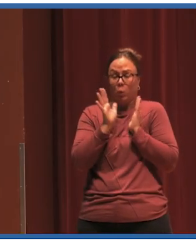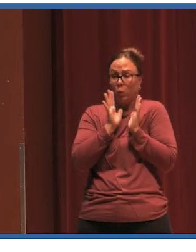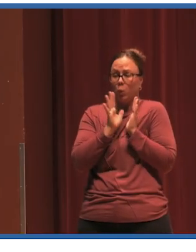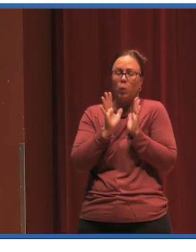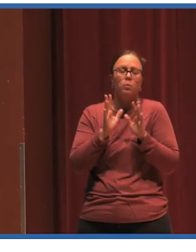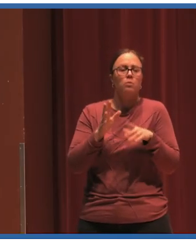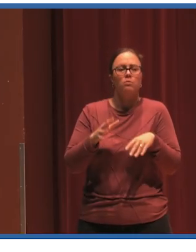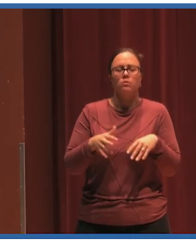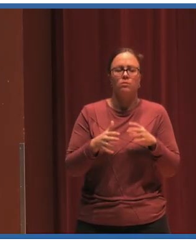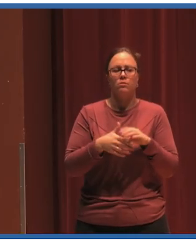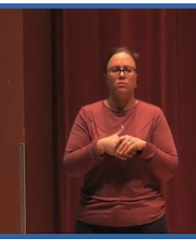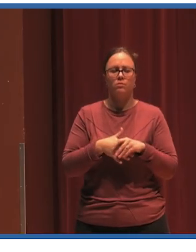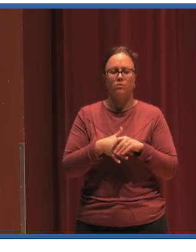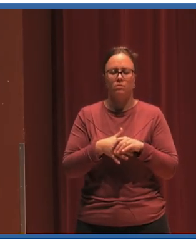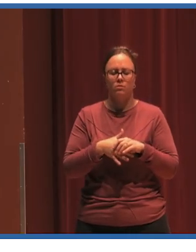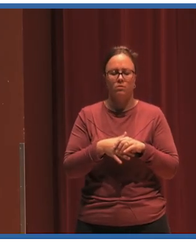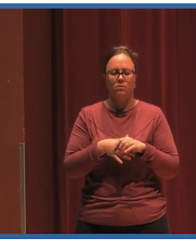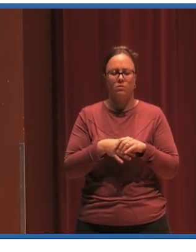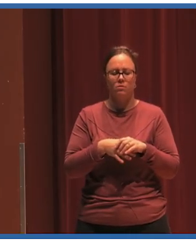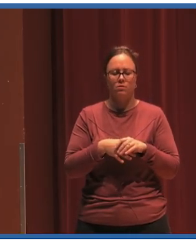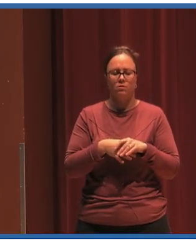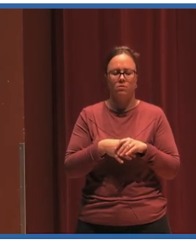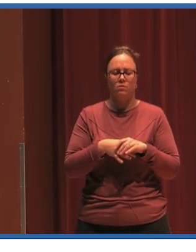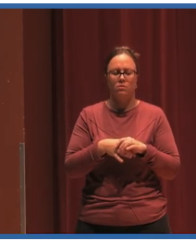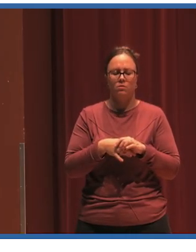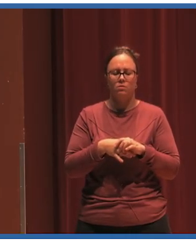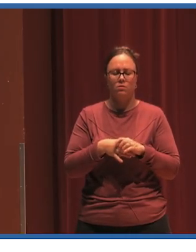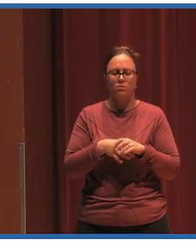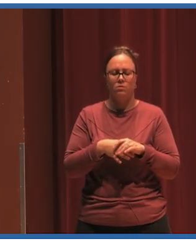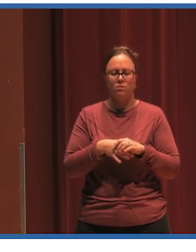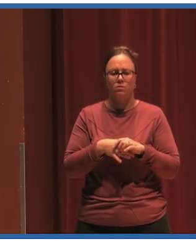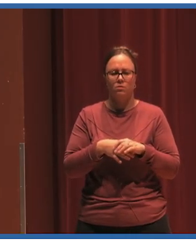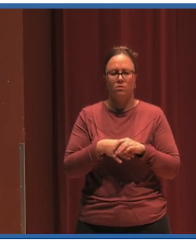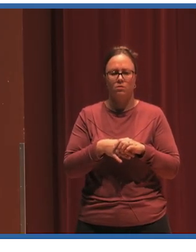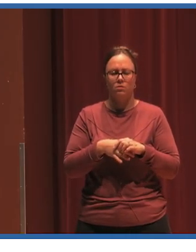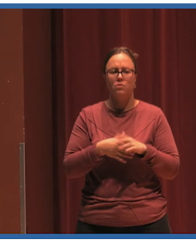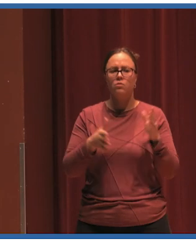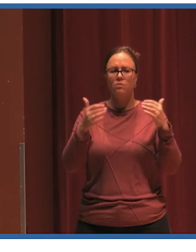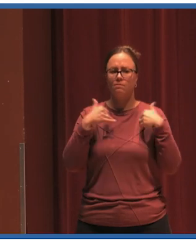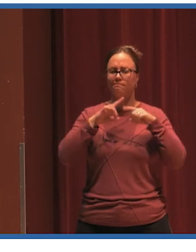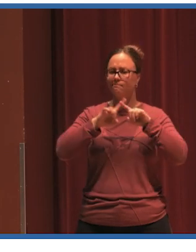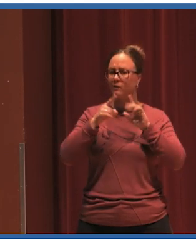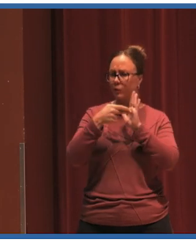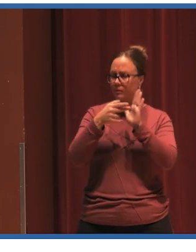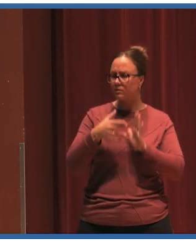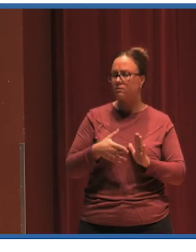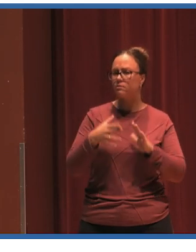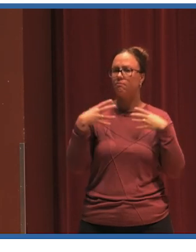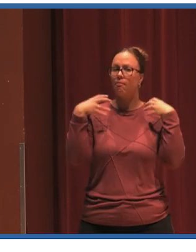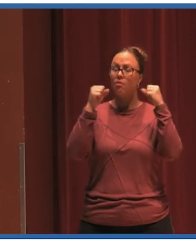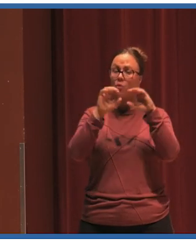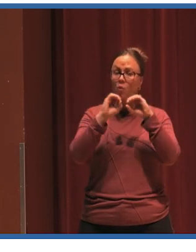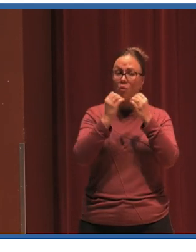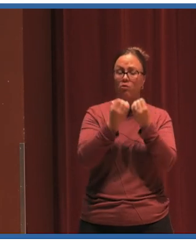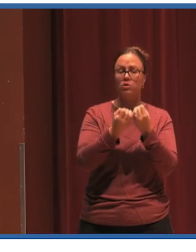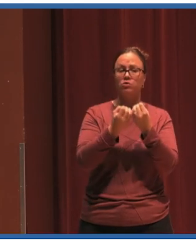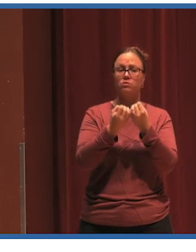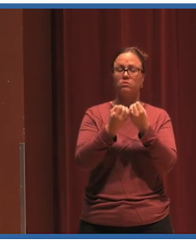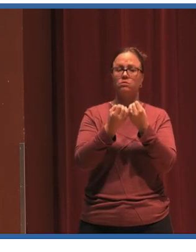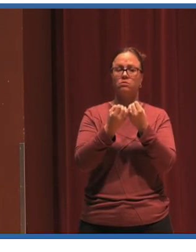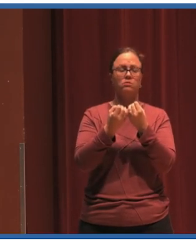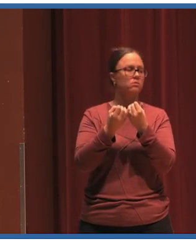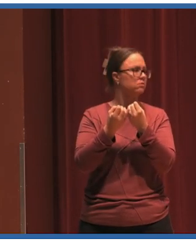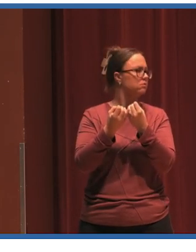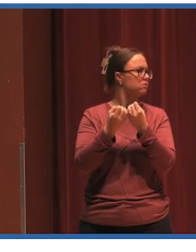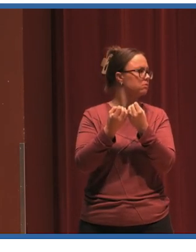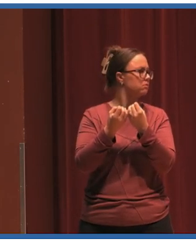health crisis, maybe have representatives from the different health organizations be available to be speakers or